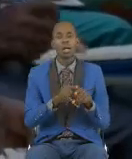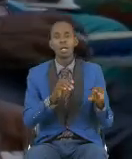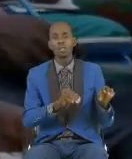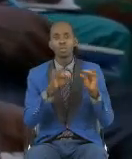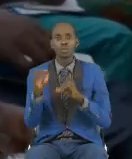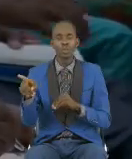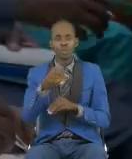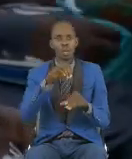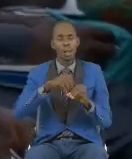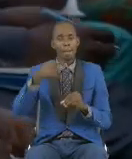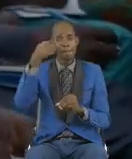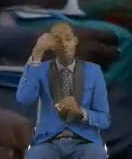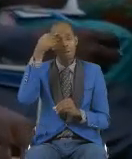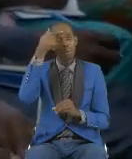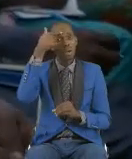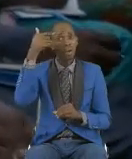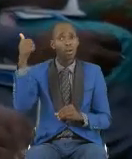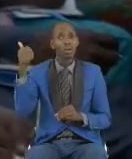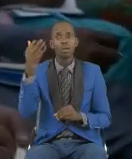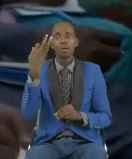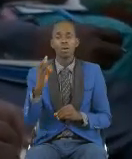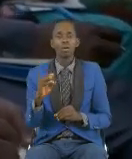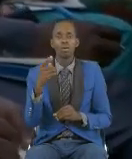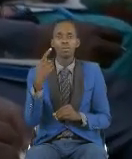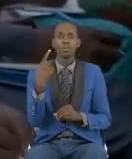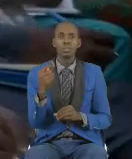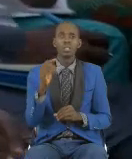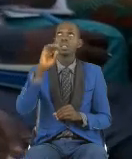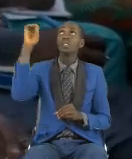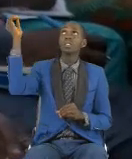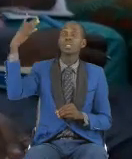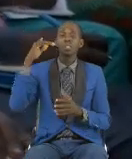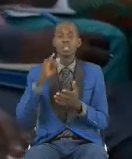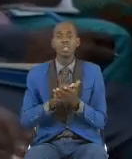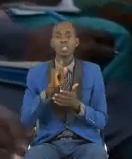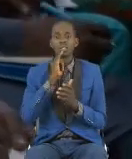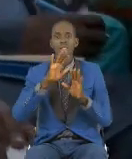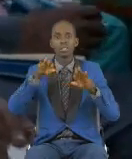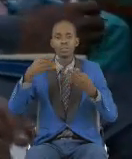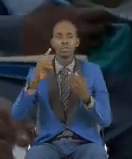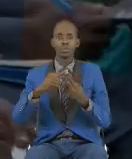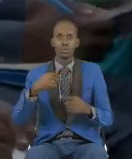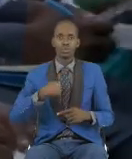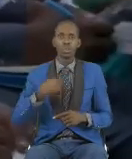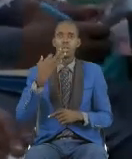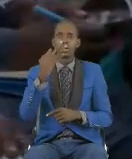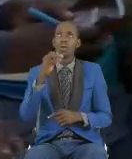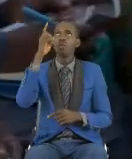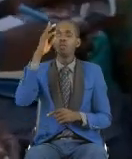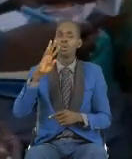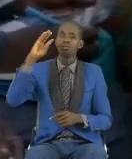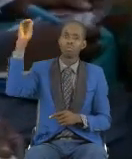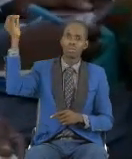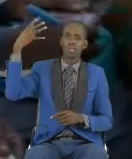mind, because of the grace that is given to me of God. Grace that